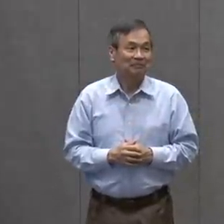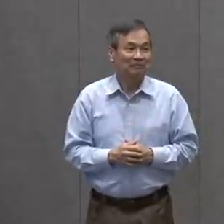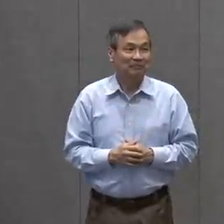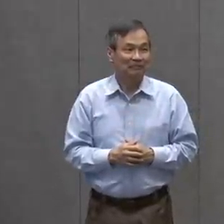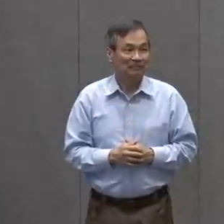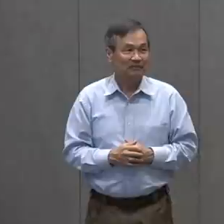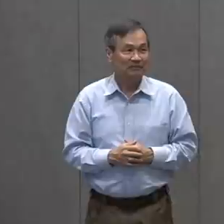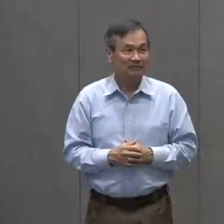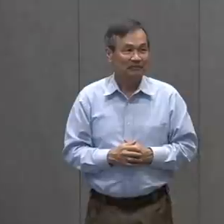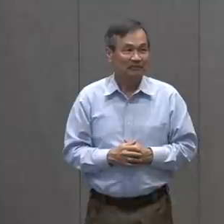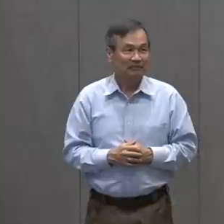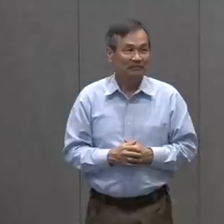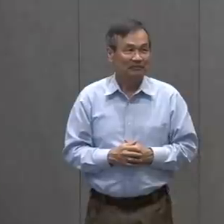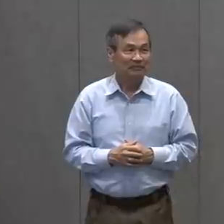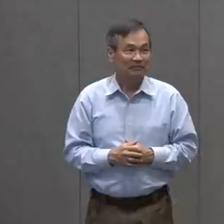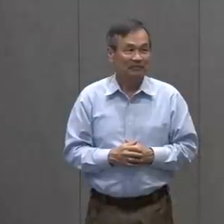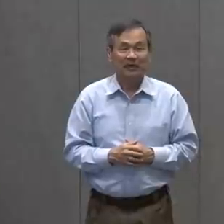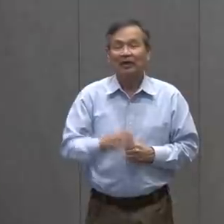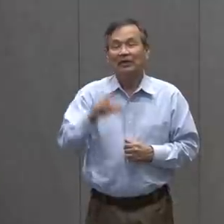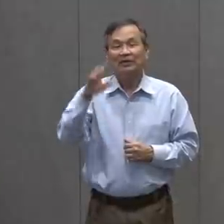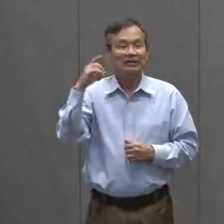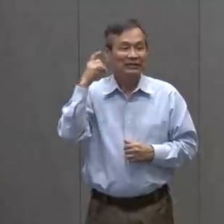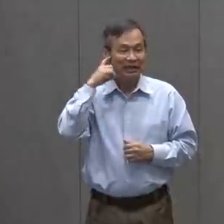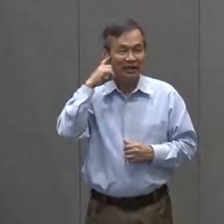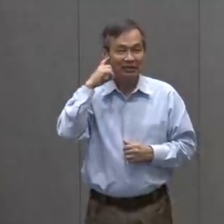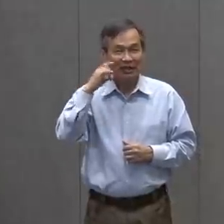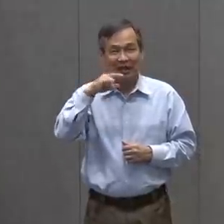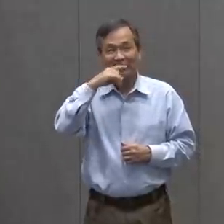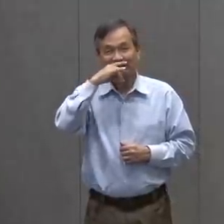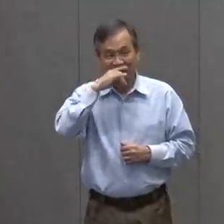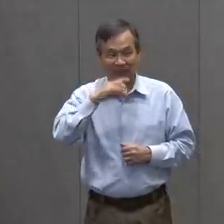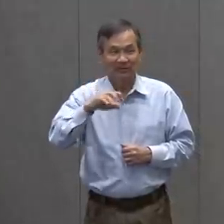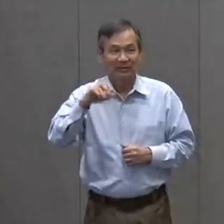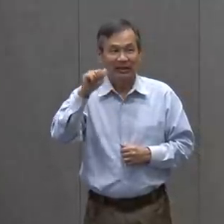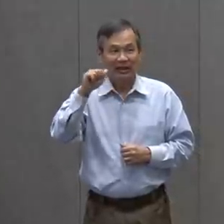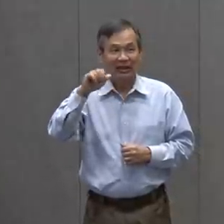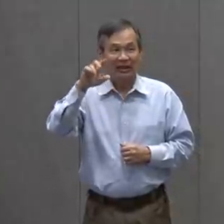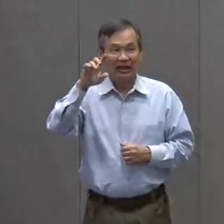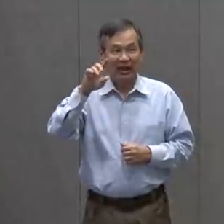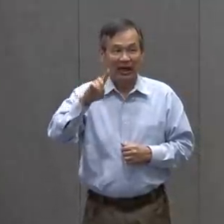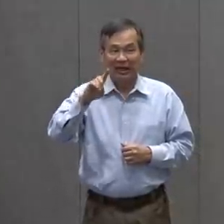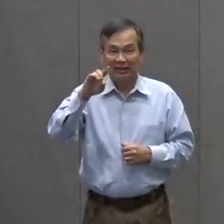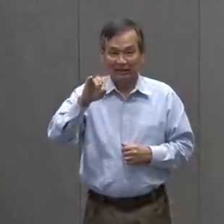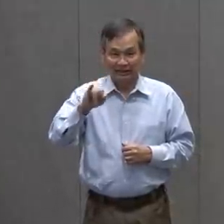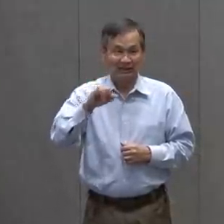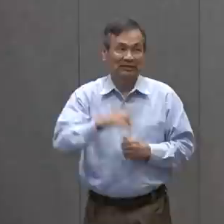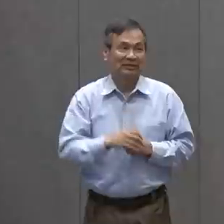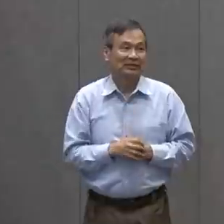Achi. No, I didn't sneeze. Thank you for telling me I didn't sneeze. But Aki